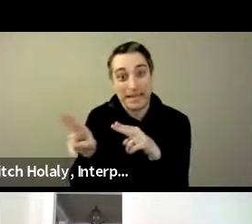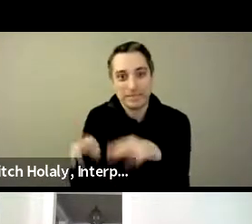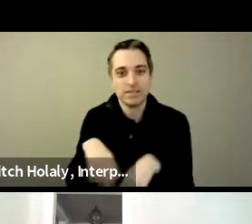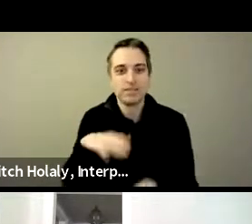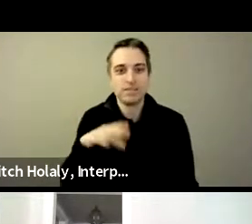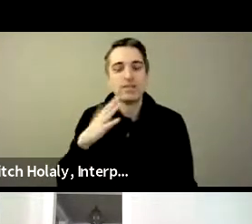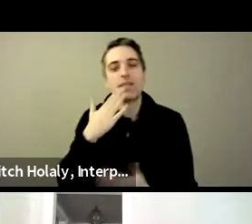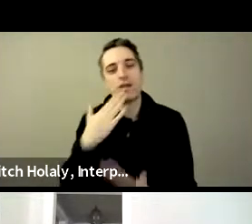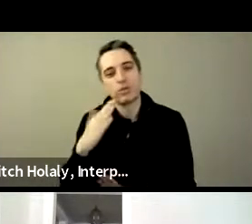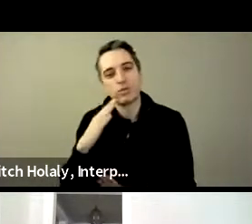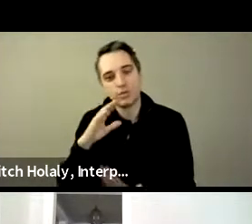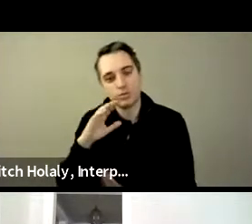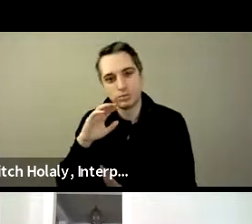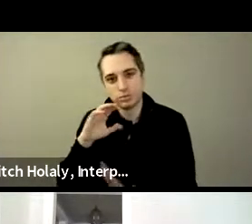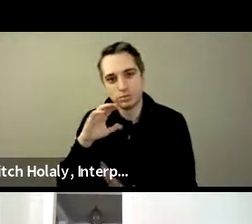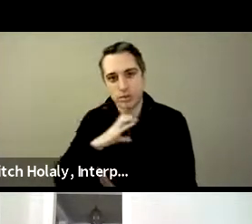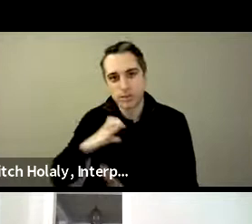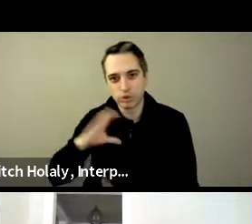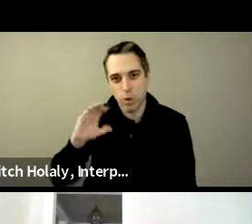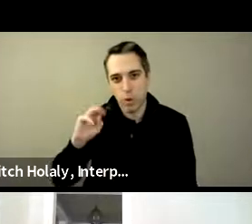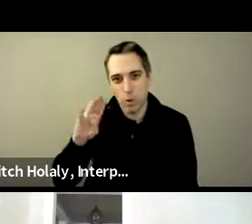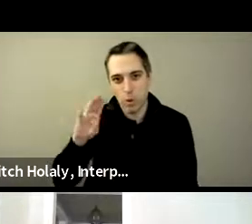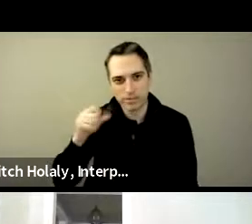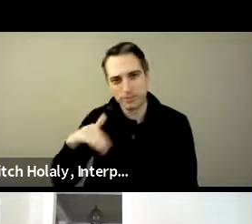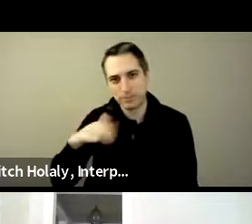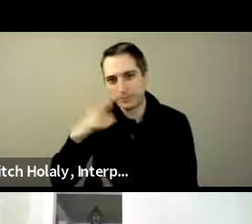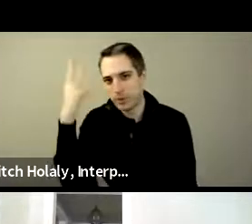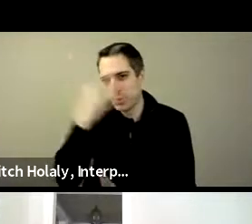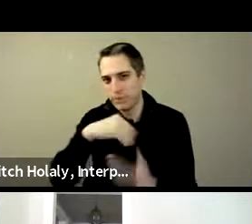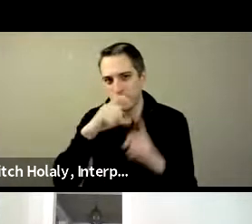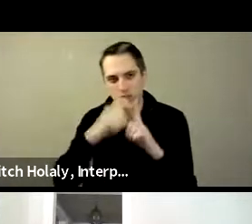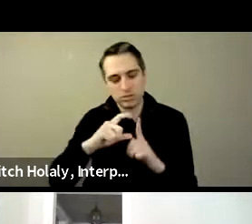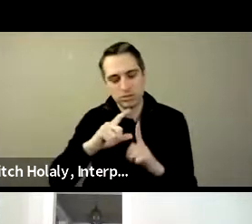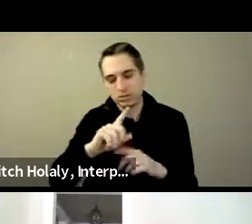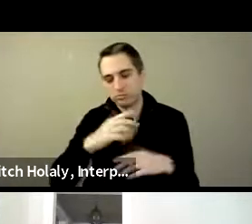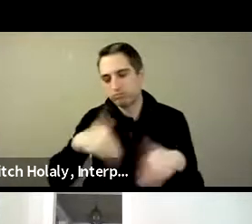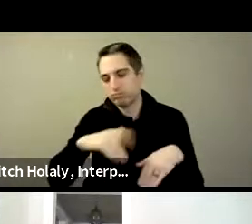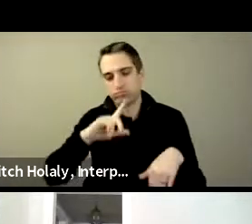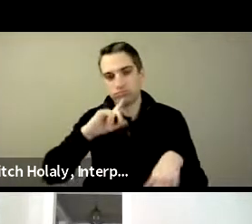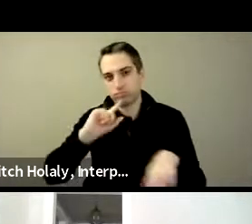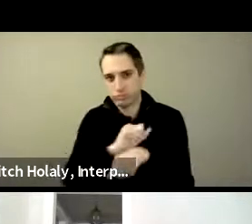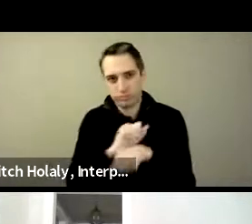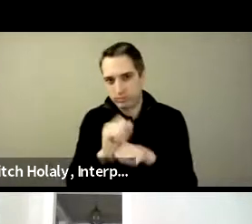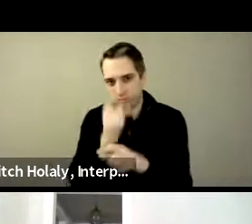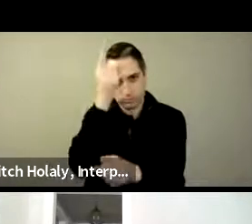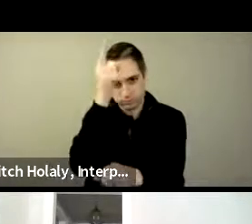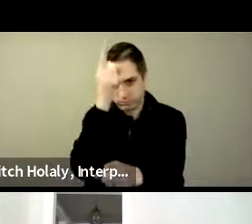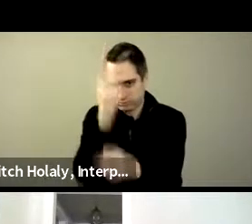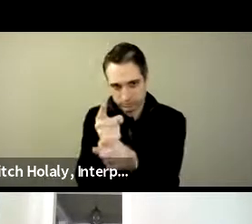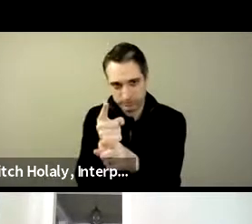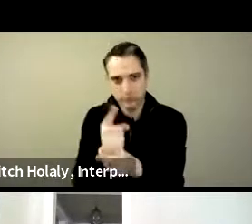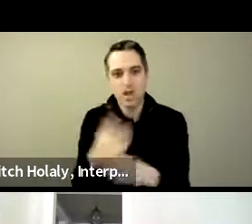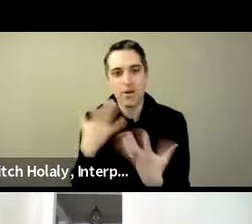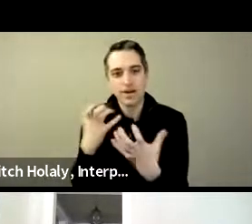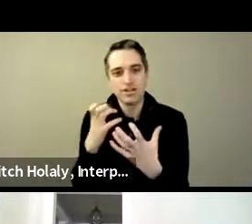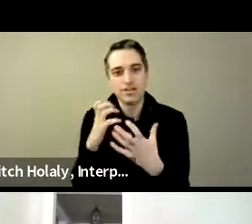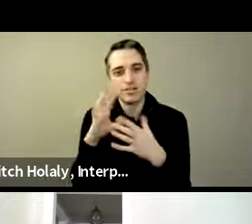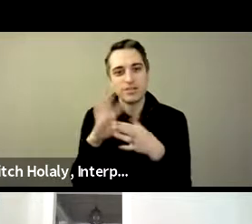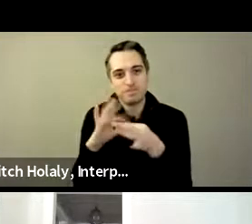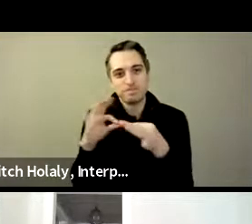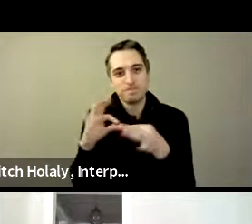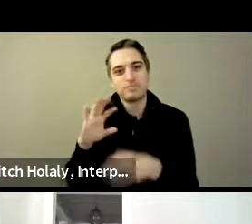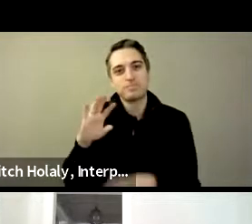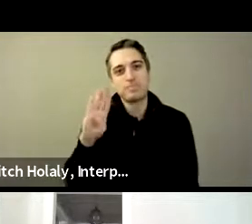words. Certainly all very true. I would just add that Benny was for the